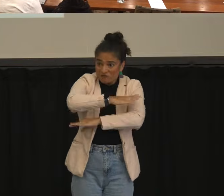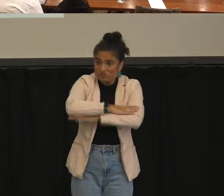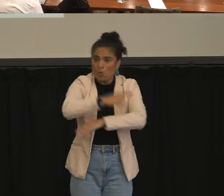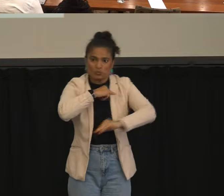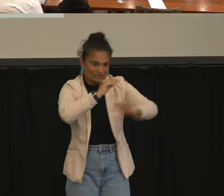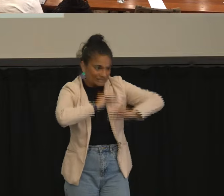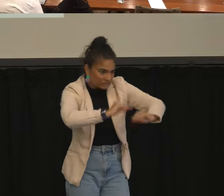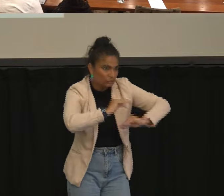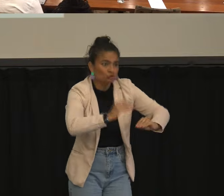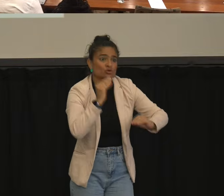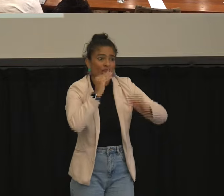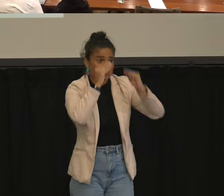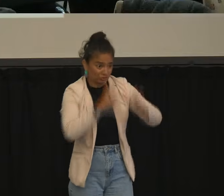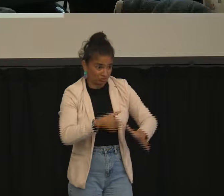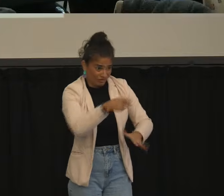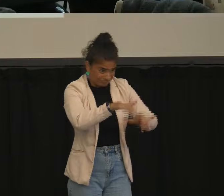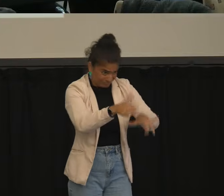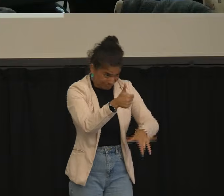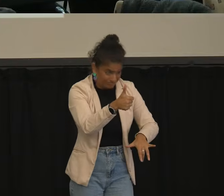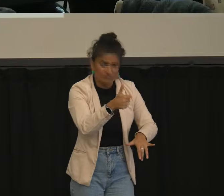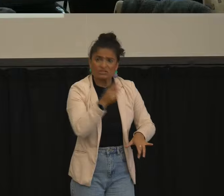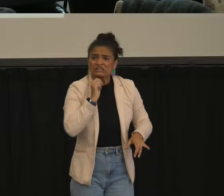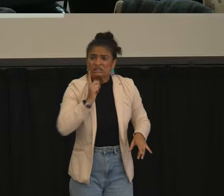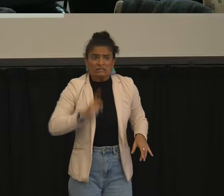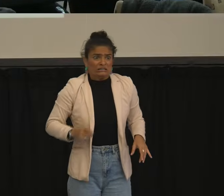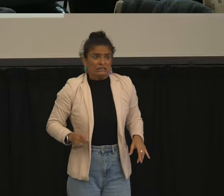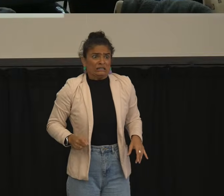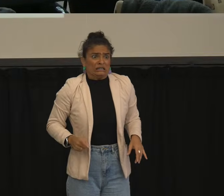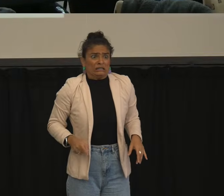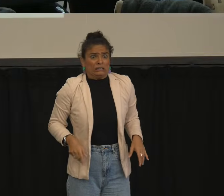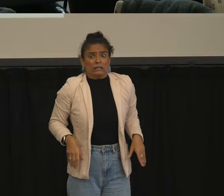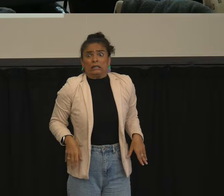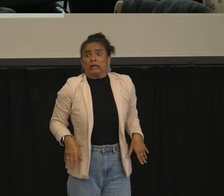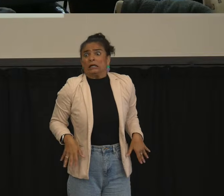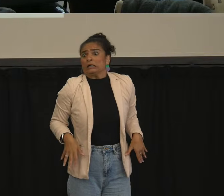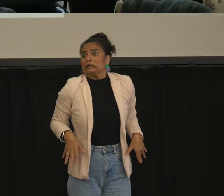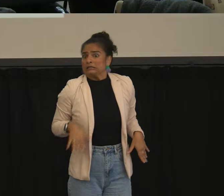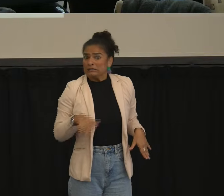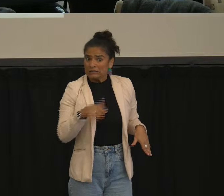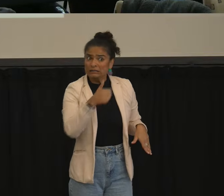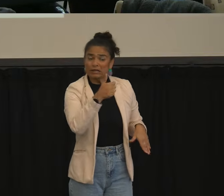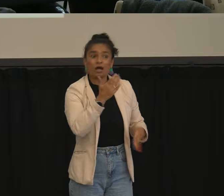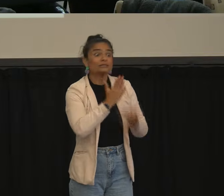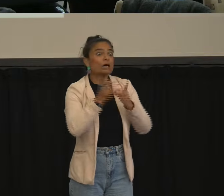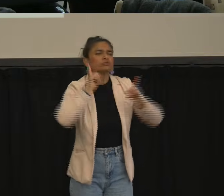it with 5 different schools. We went to check how the teachers, their